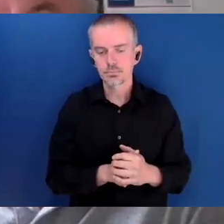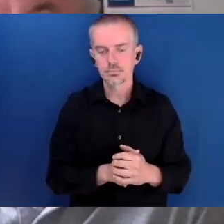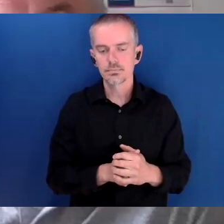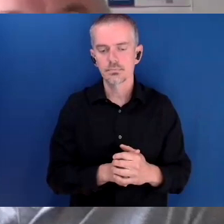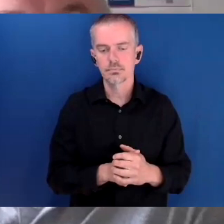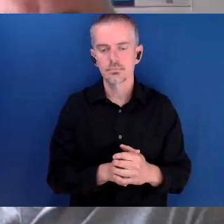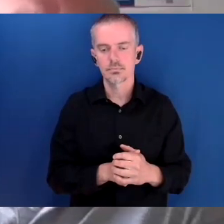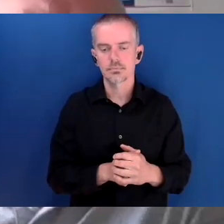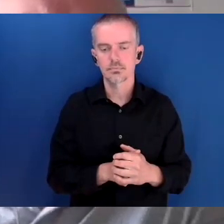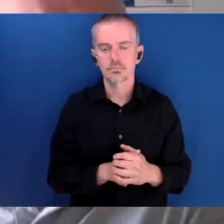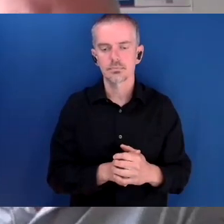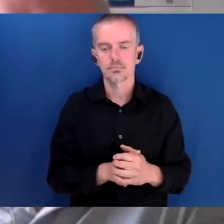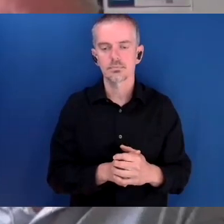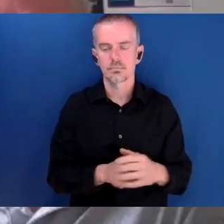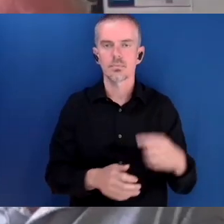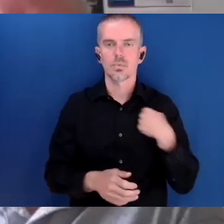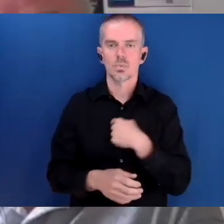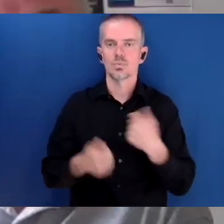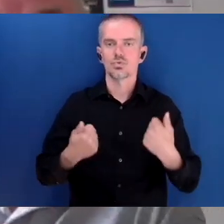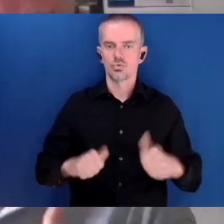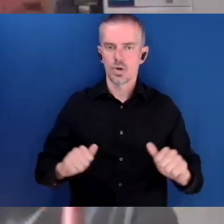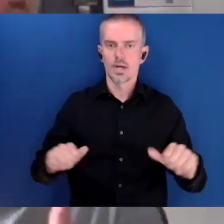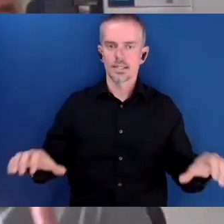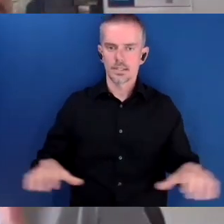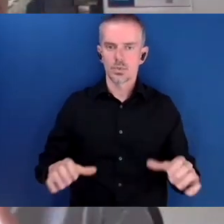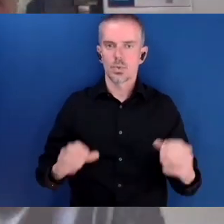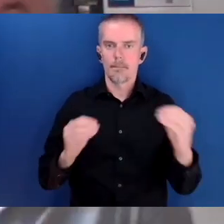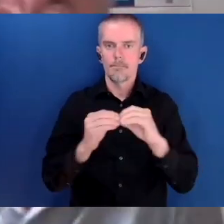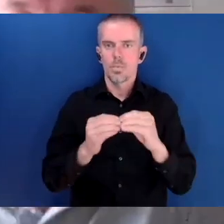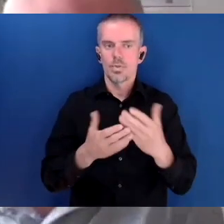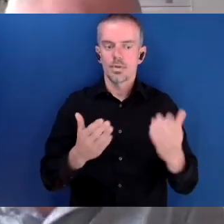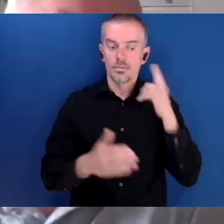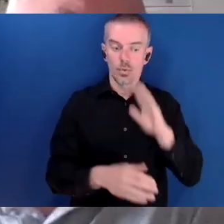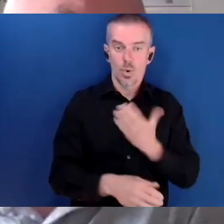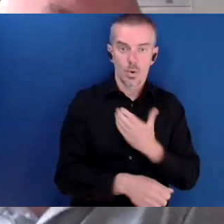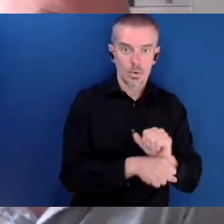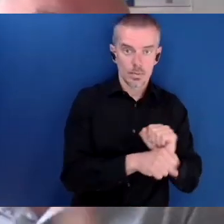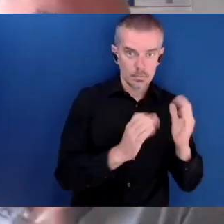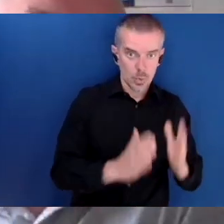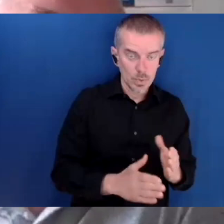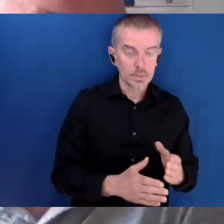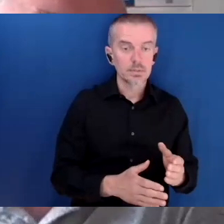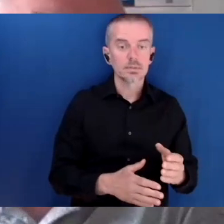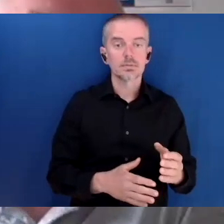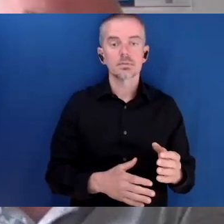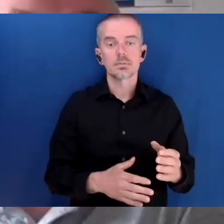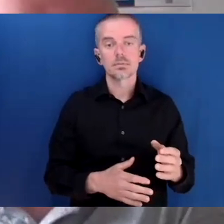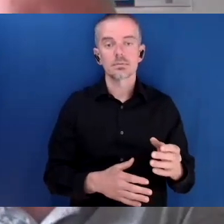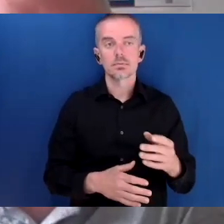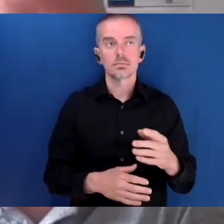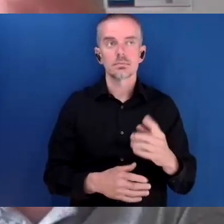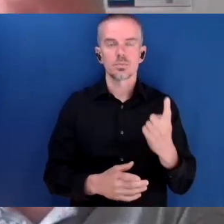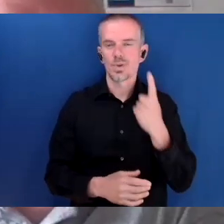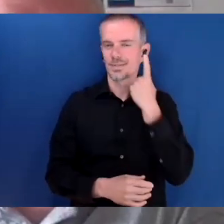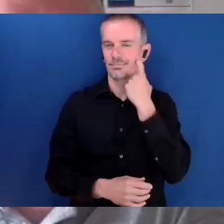And we're trying to do a lot of things with our employees in particular. One recent